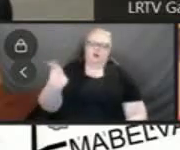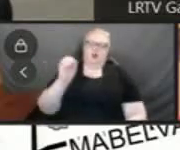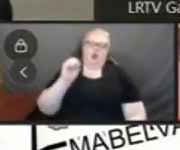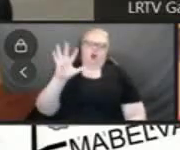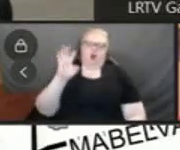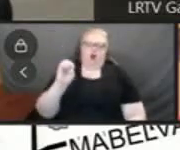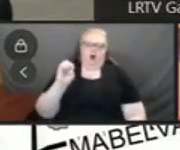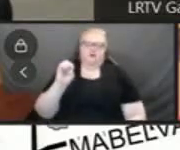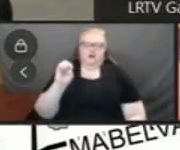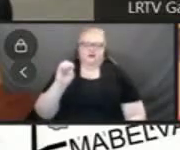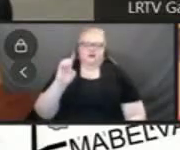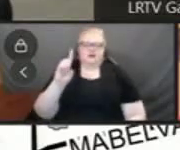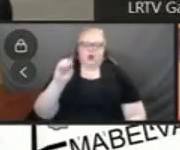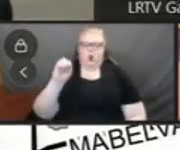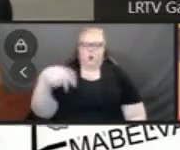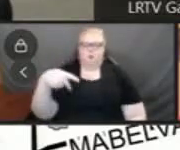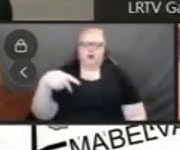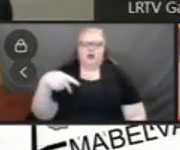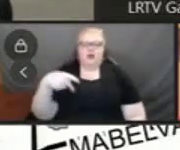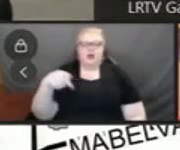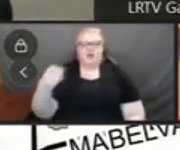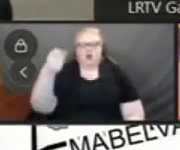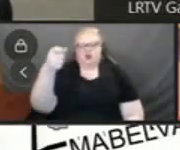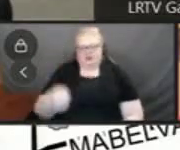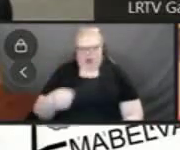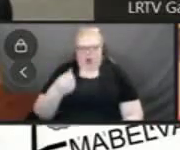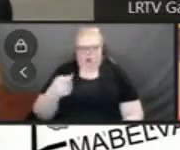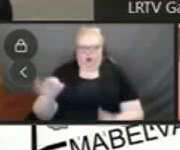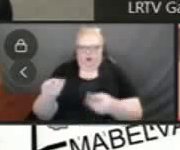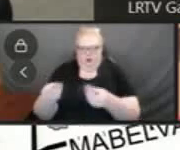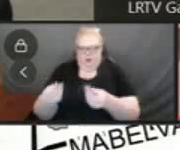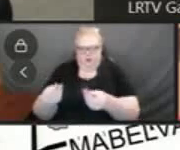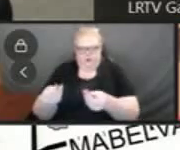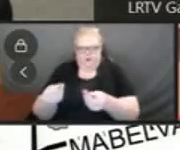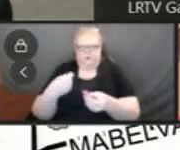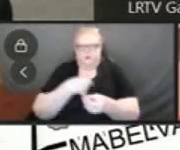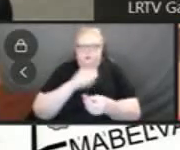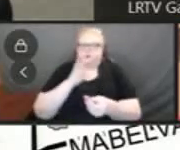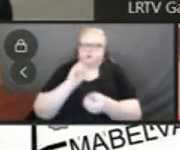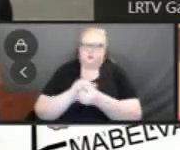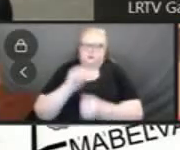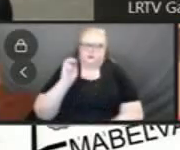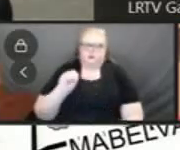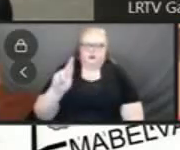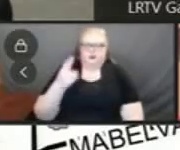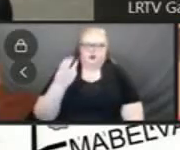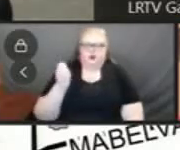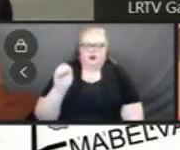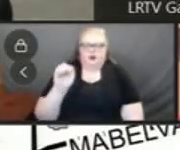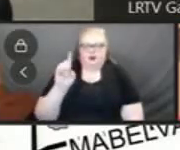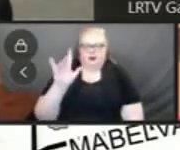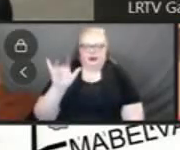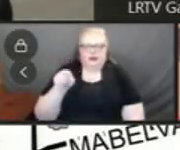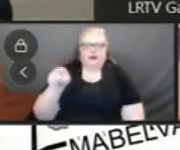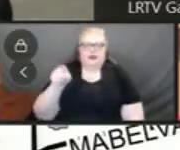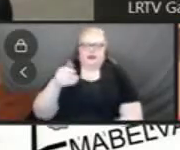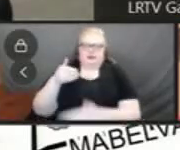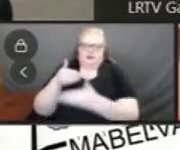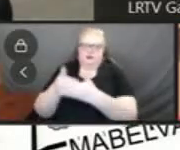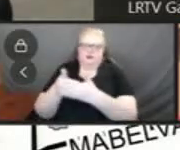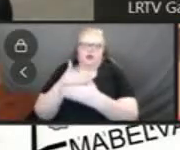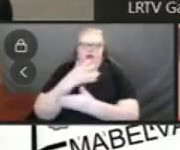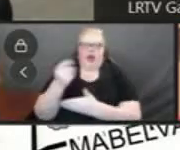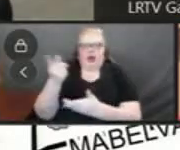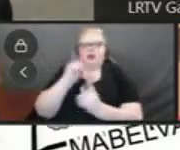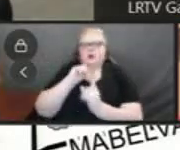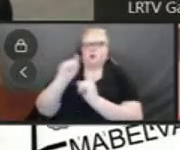DOT just south of the property. And in speaking with Mr. Headley, he forwarded it up to the main corporate office.